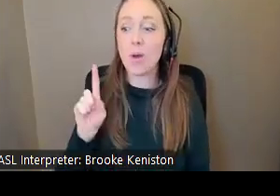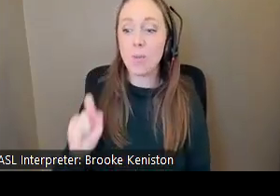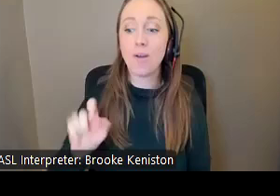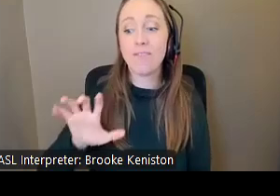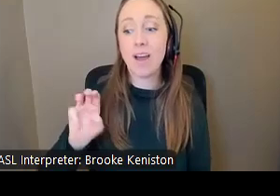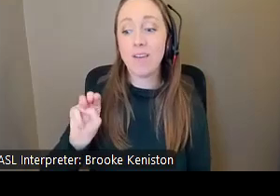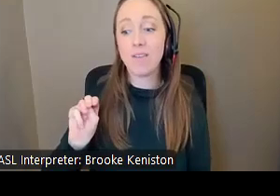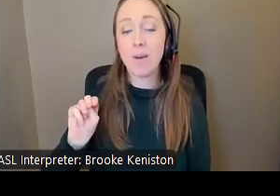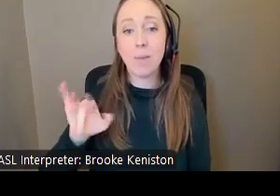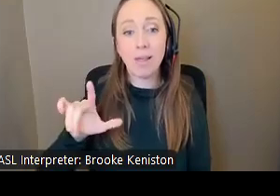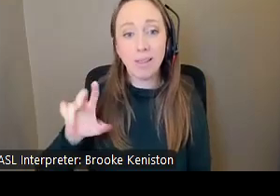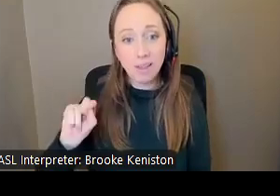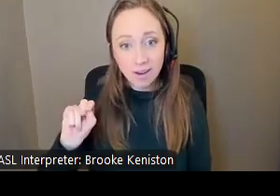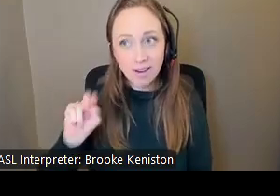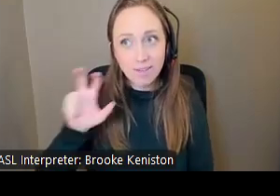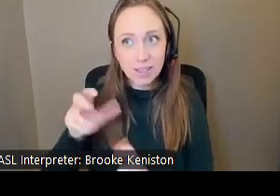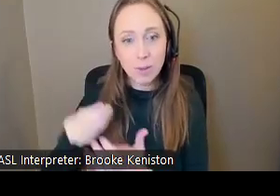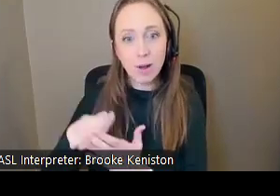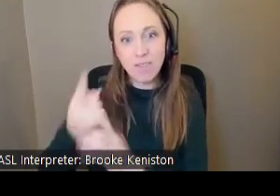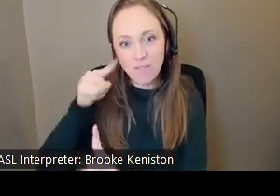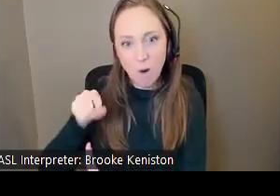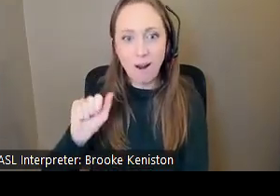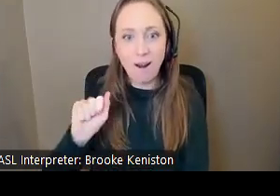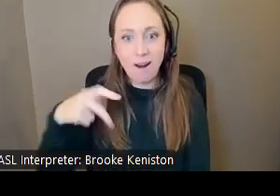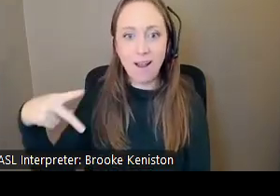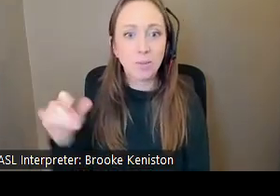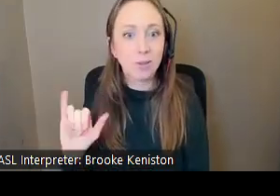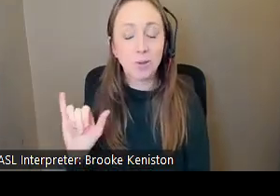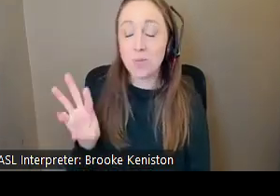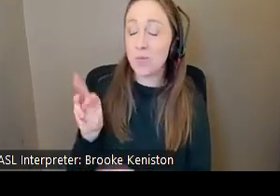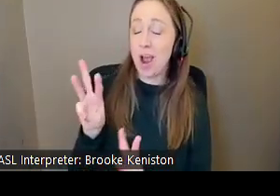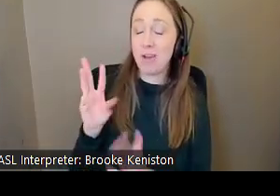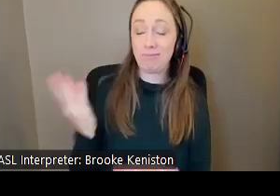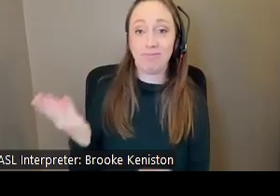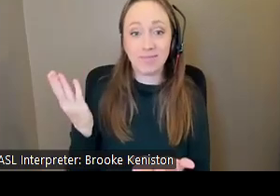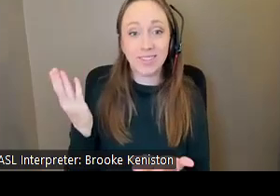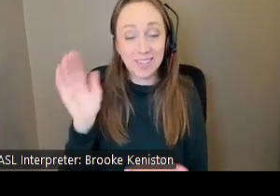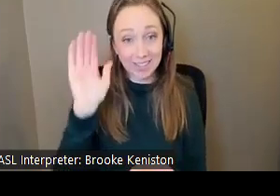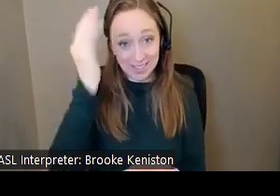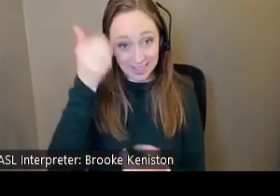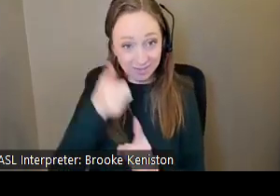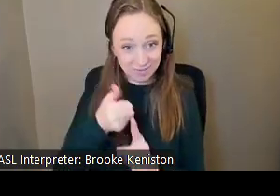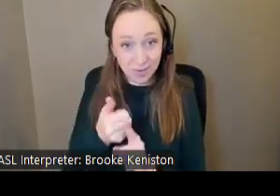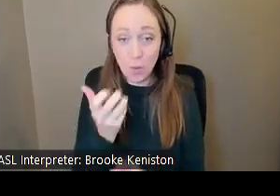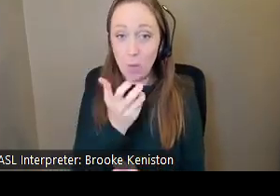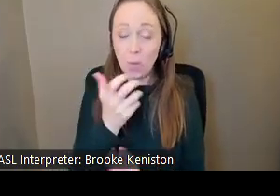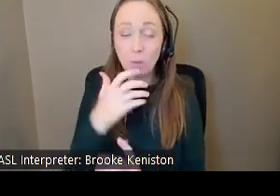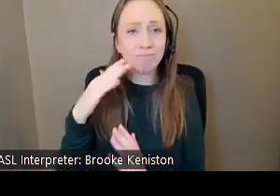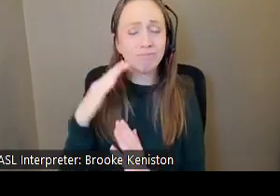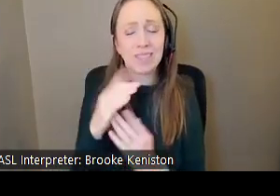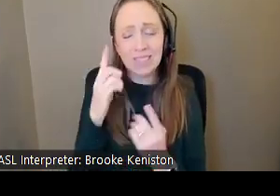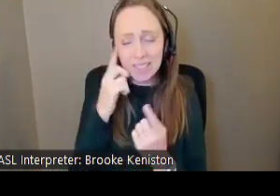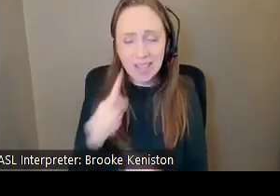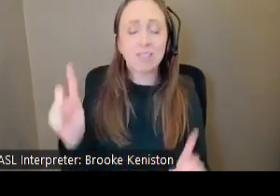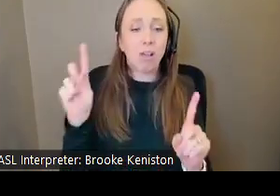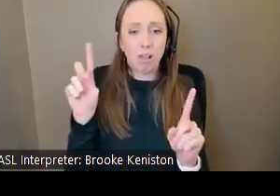app. Right, wow. So all this sounds like a very successful academic career for a talented